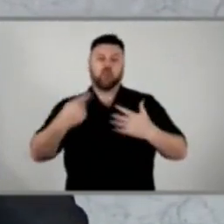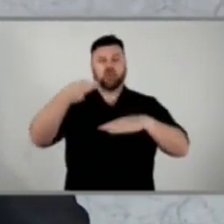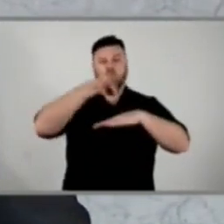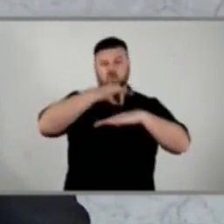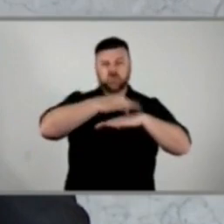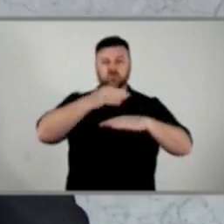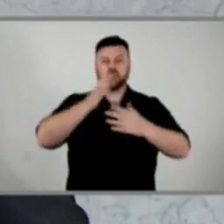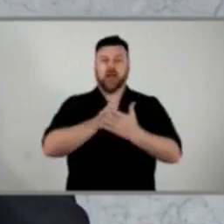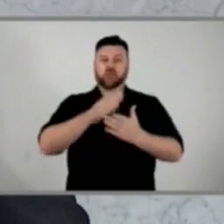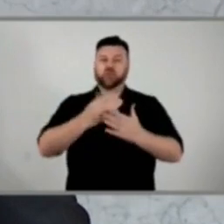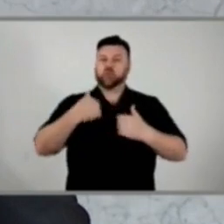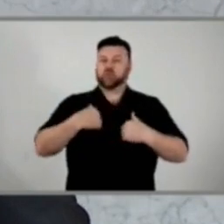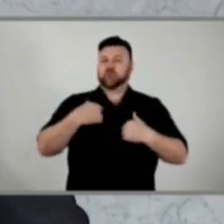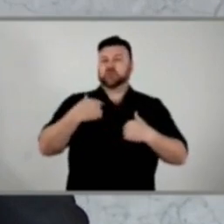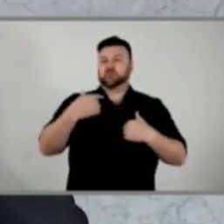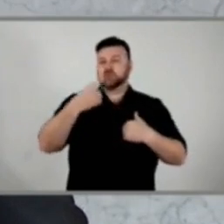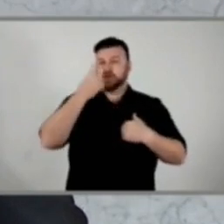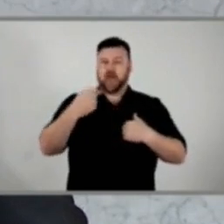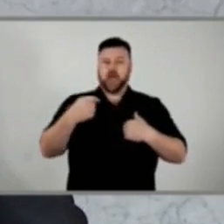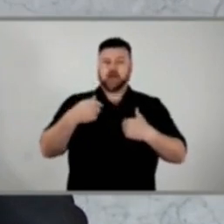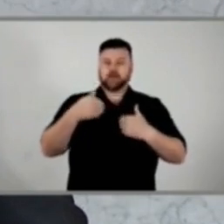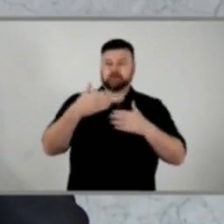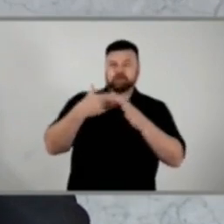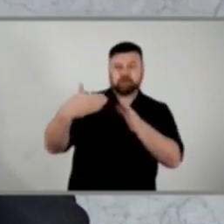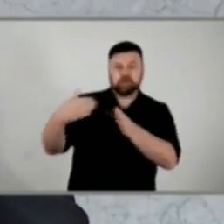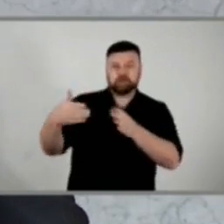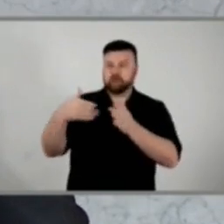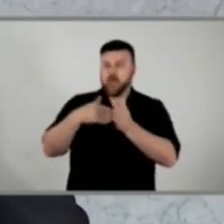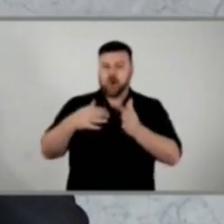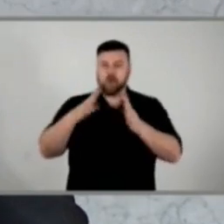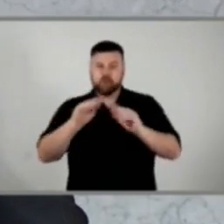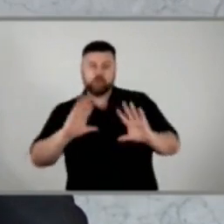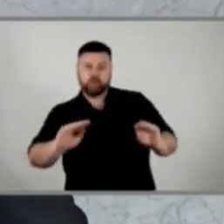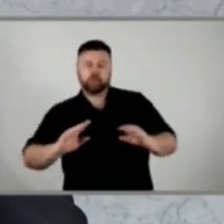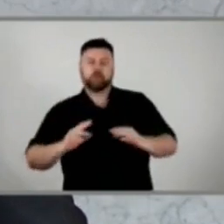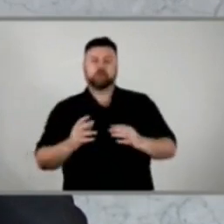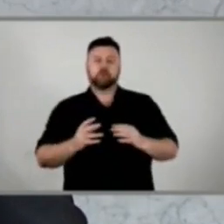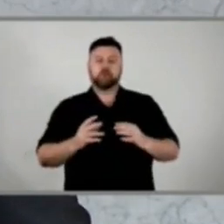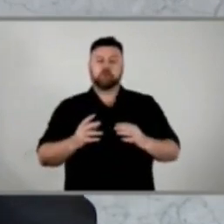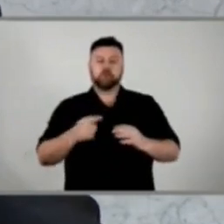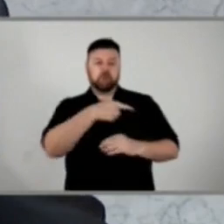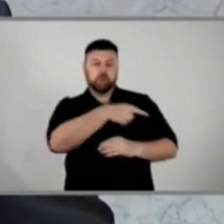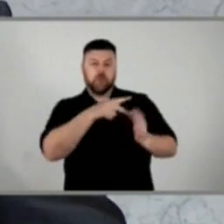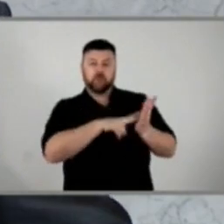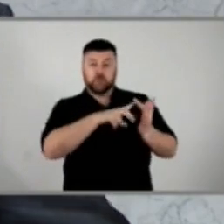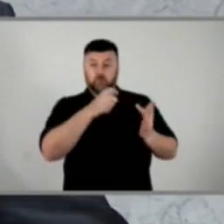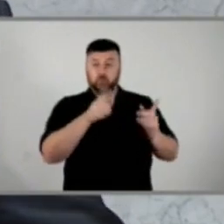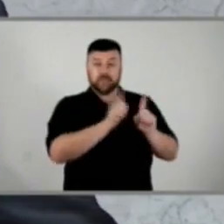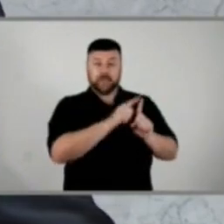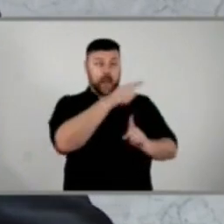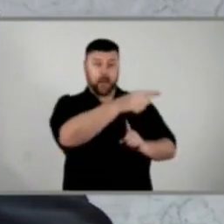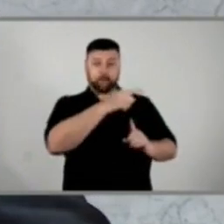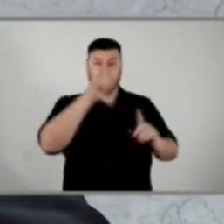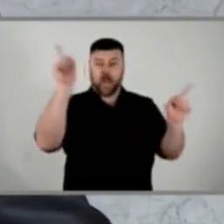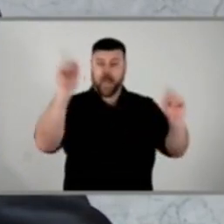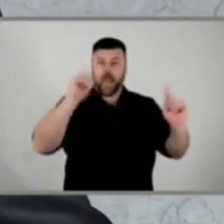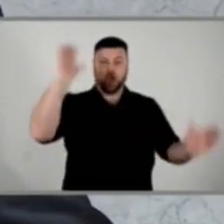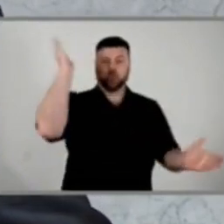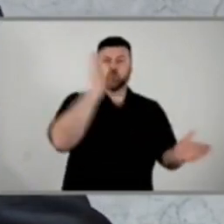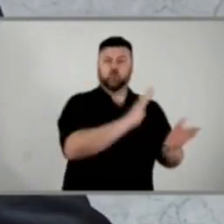need those sort of closures in the future. I mean, where Victoria has been able to get to now, I'm sure Paul will agree, we're